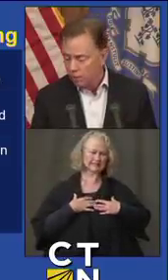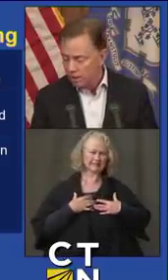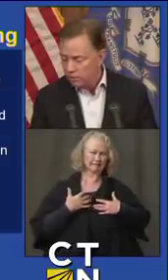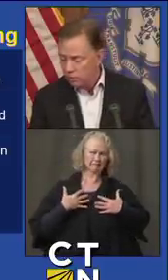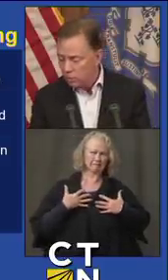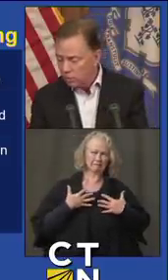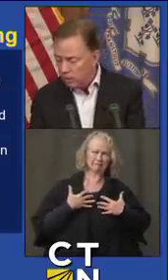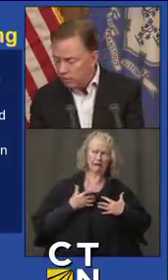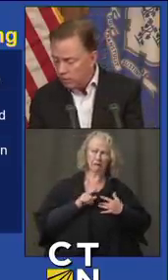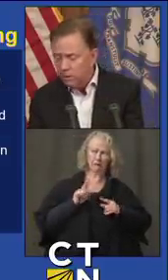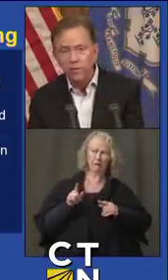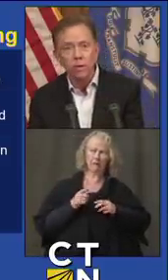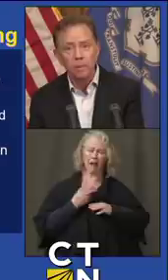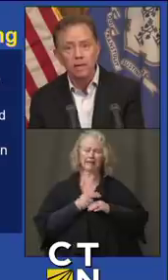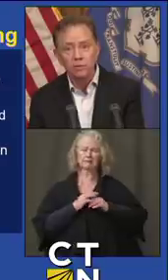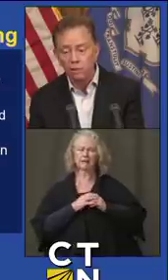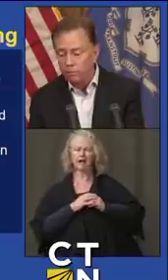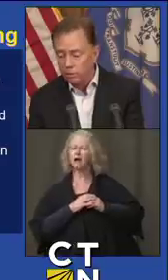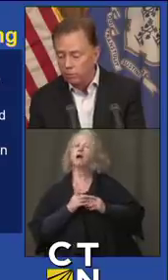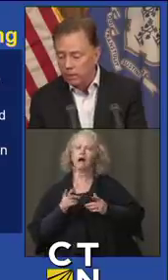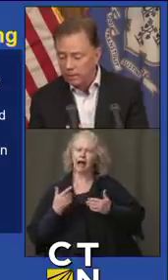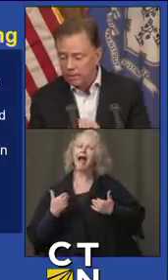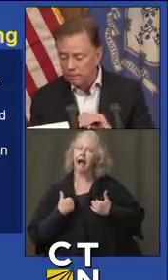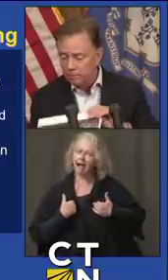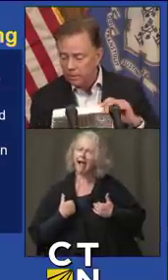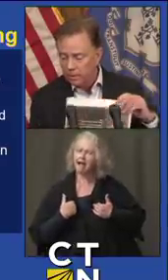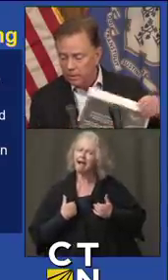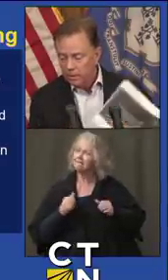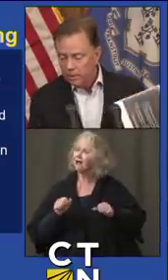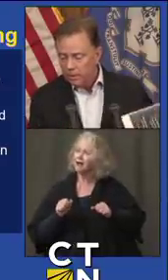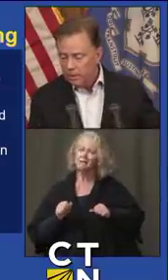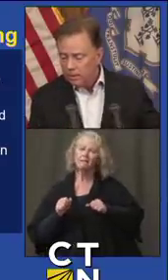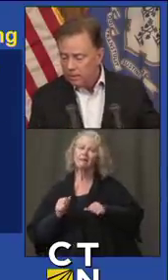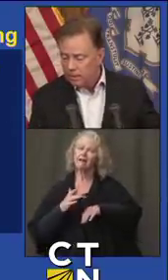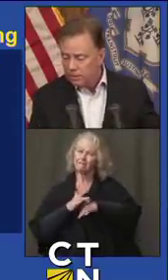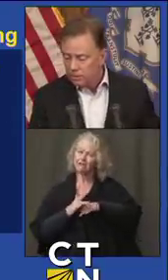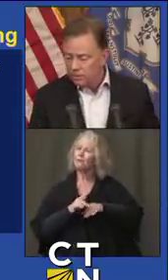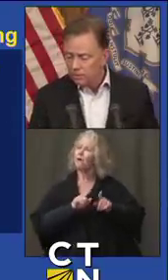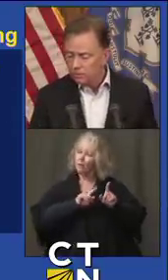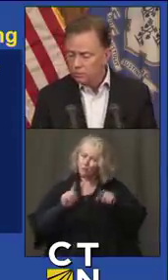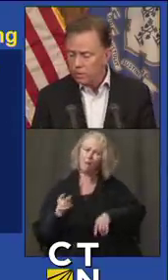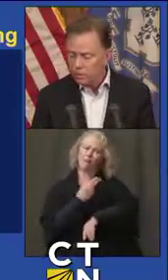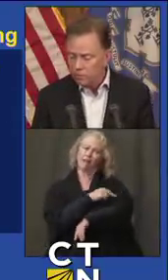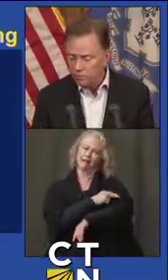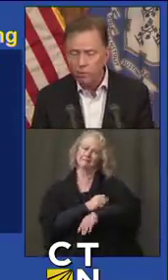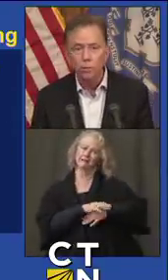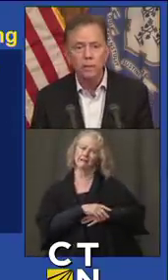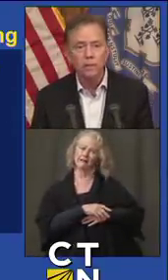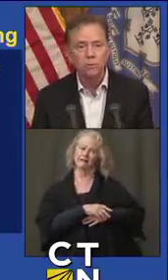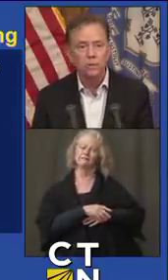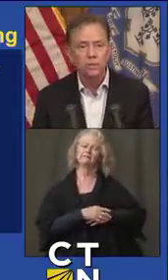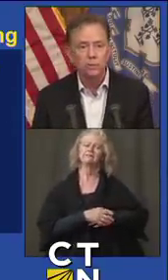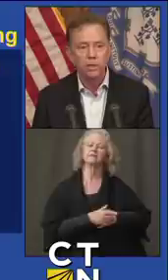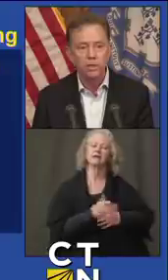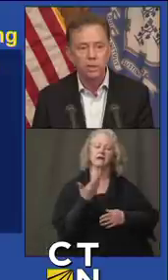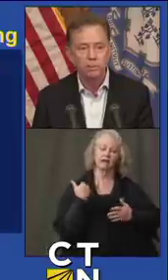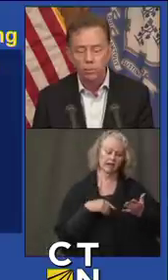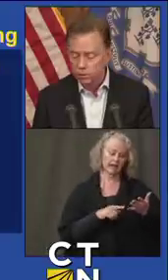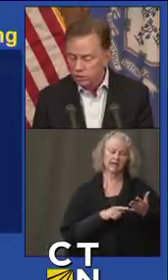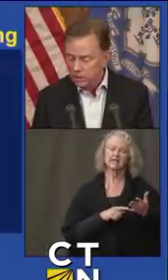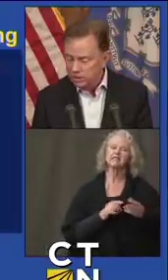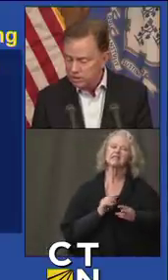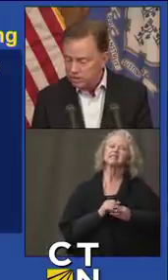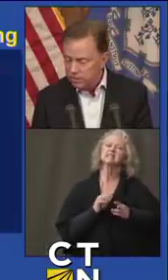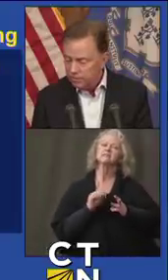think they're waiting too long, and we do have the capacity for you right now. The next criteria for opening, criteria